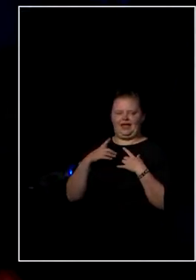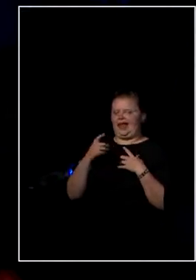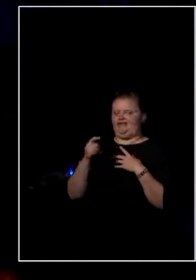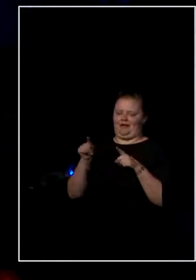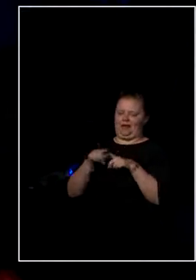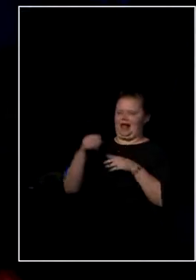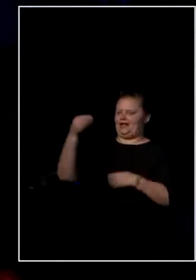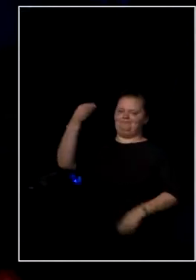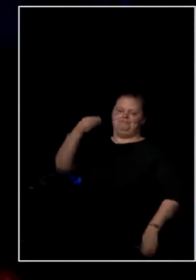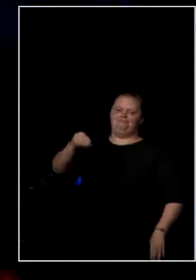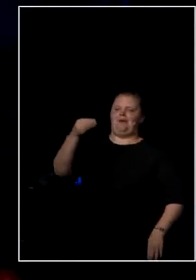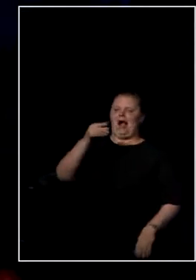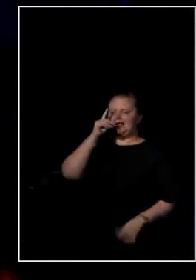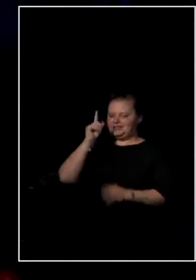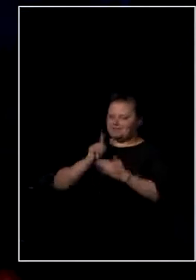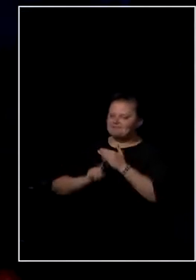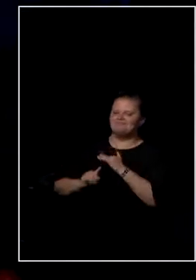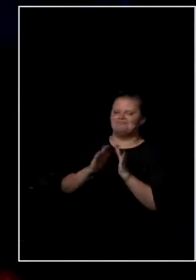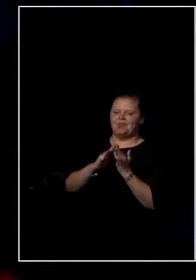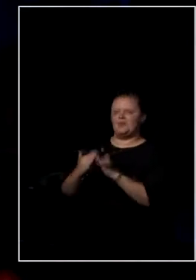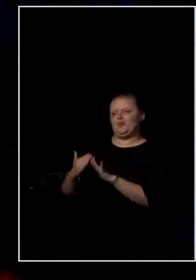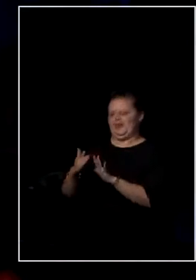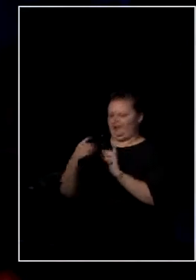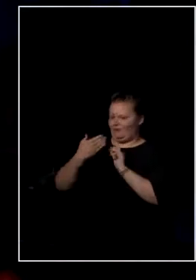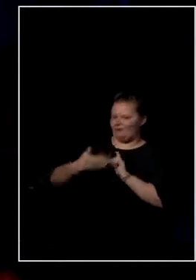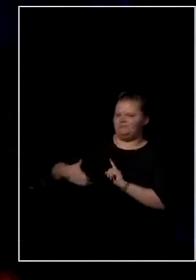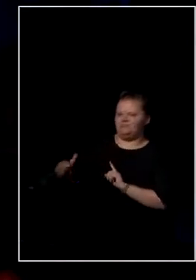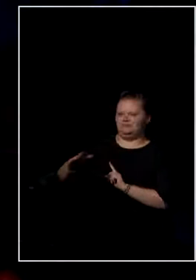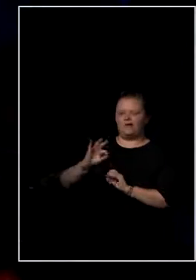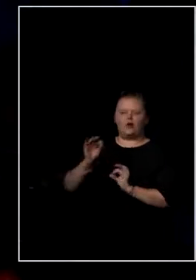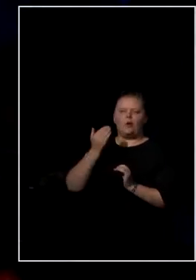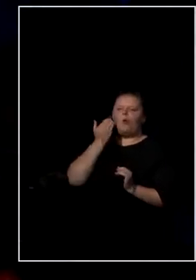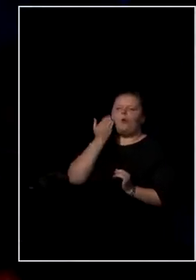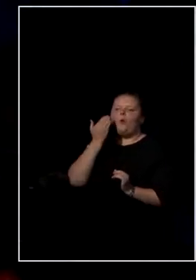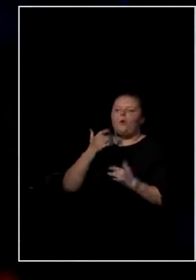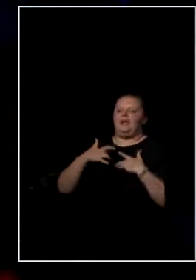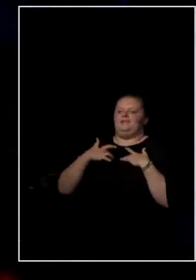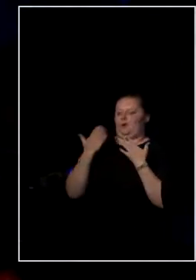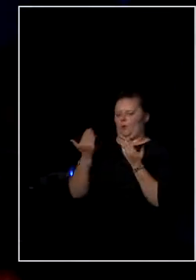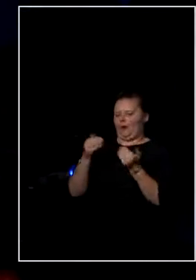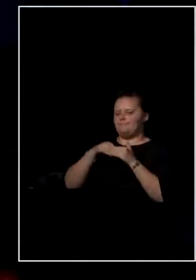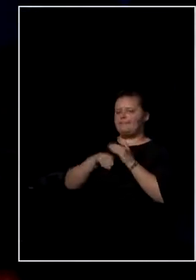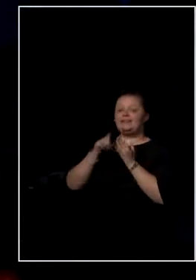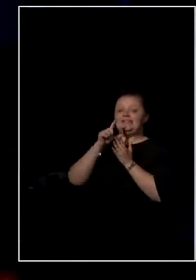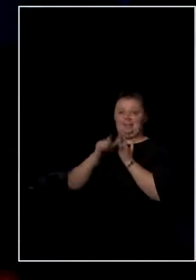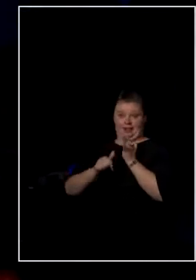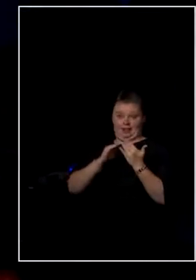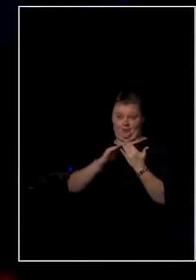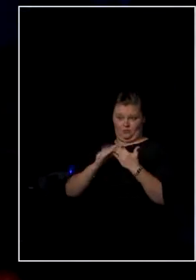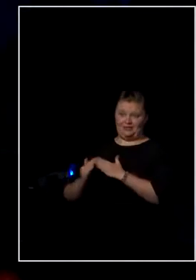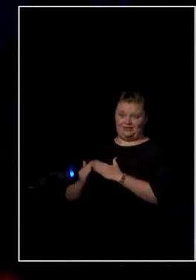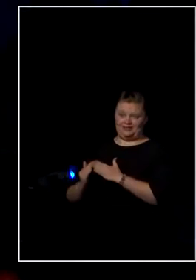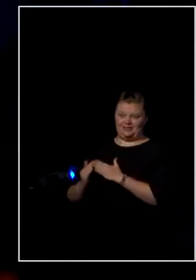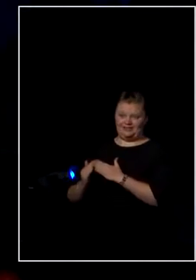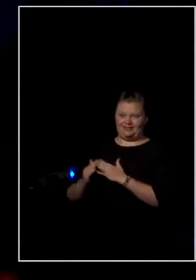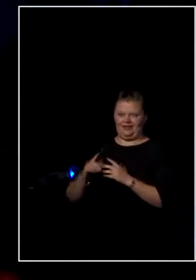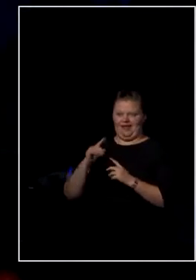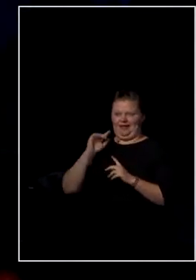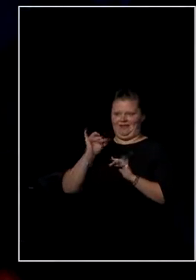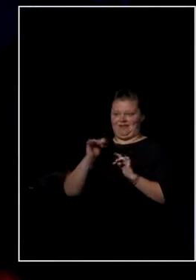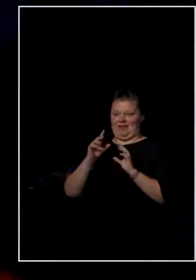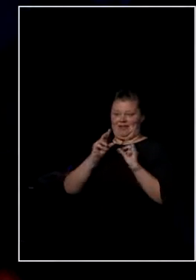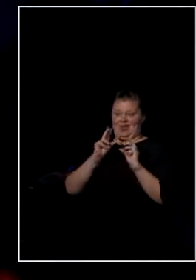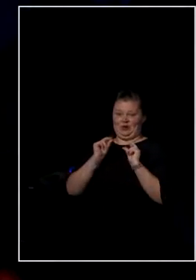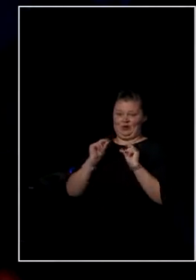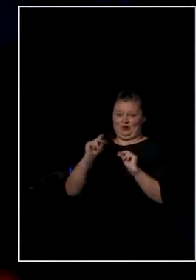life. But I have not always felt welcome in the disability community, and I feel like I'm going to get attacked on Twitter for